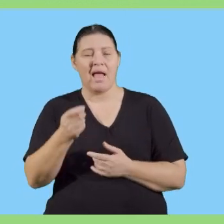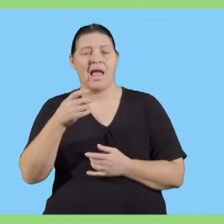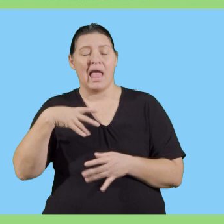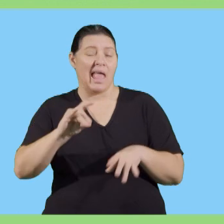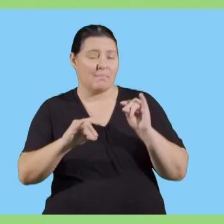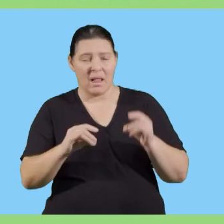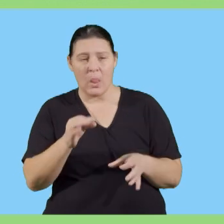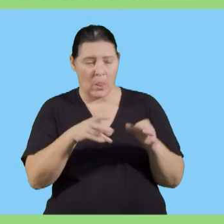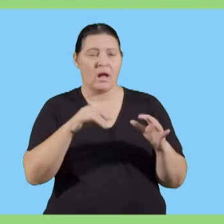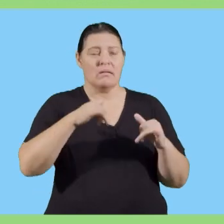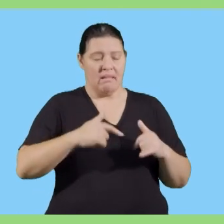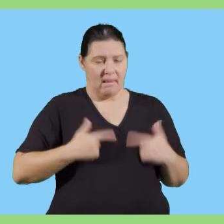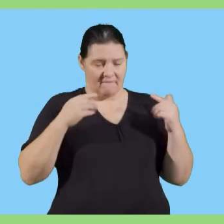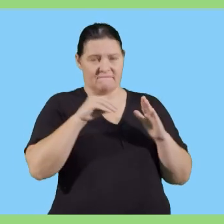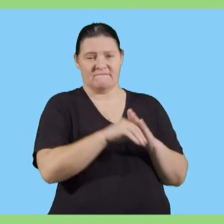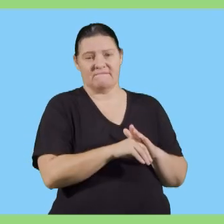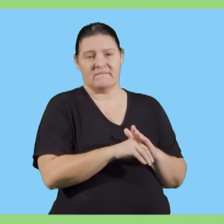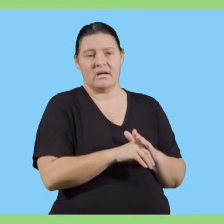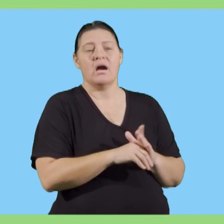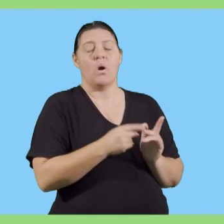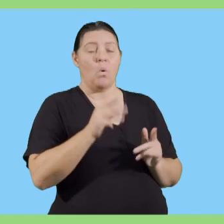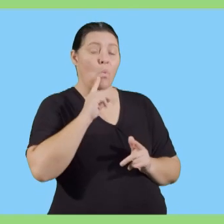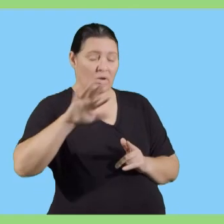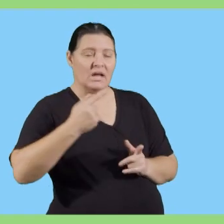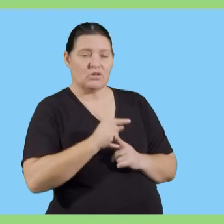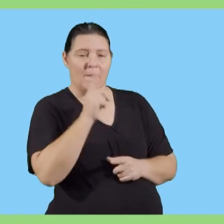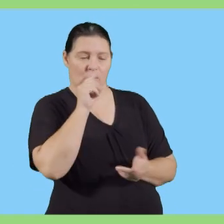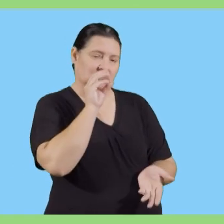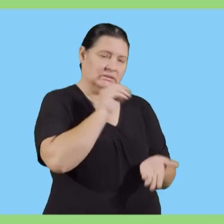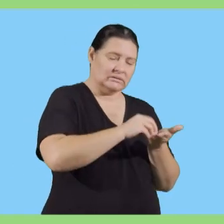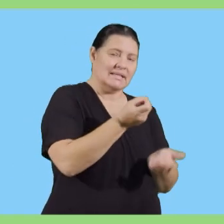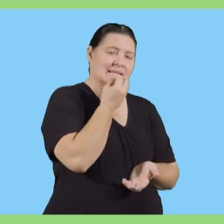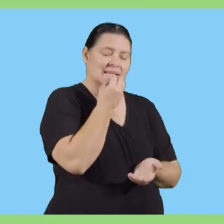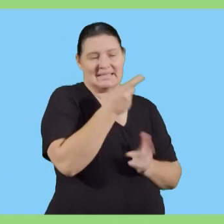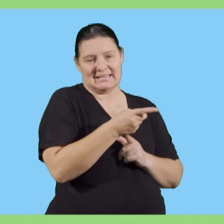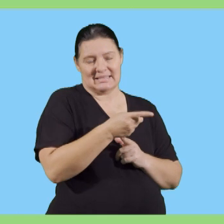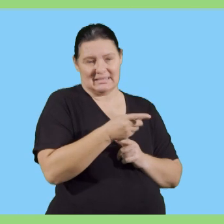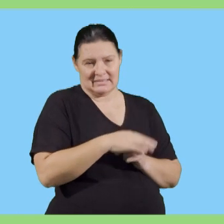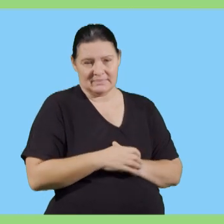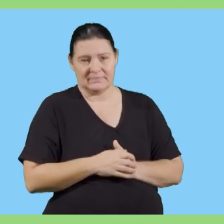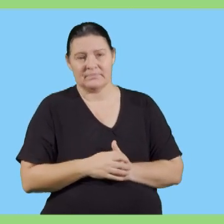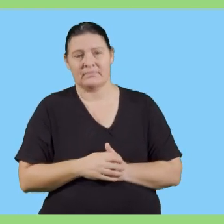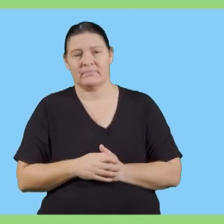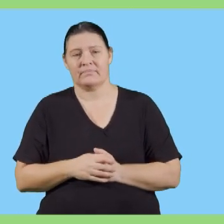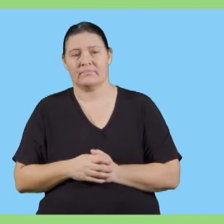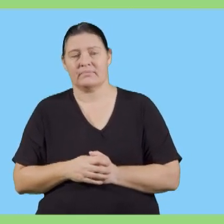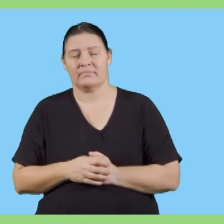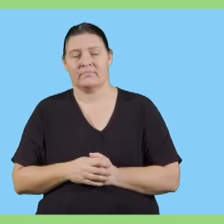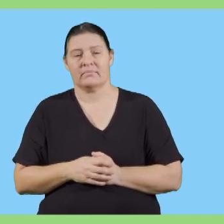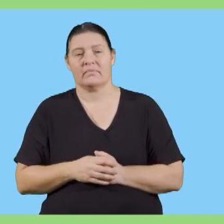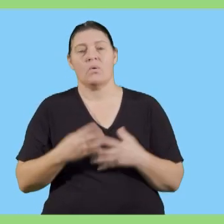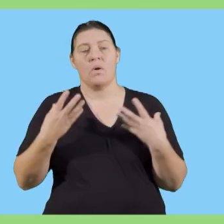environment so that this bird survives. We have 4 levels of ecological